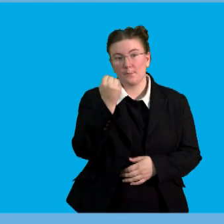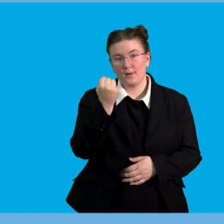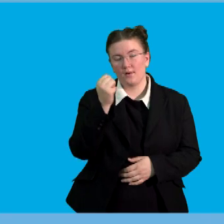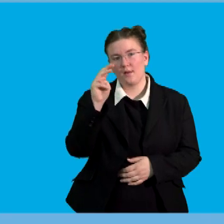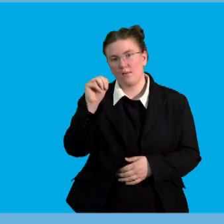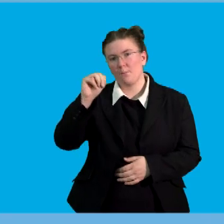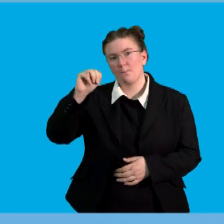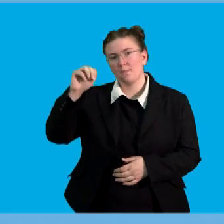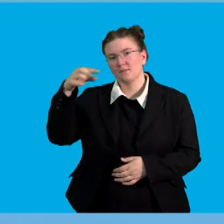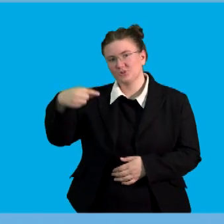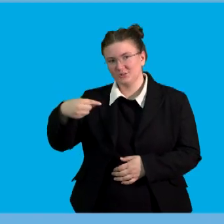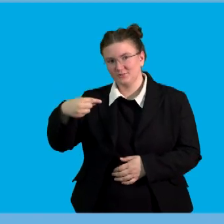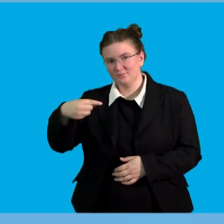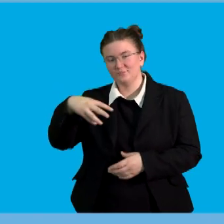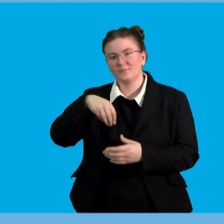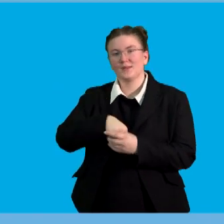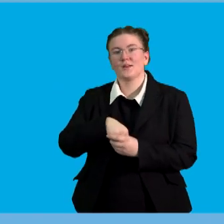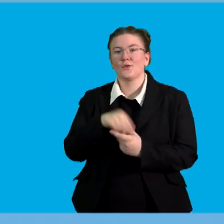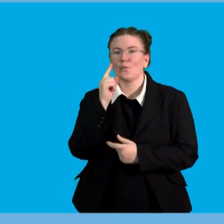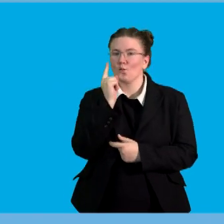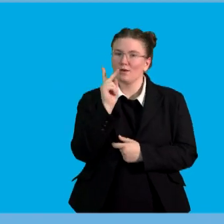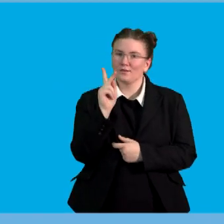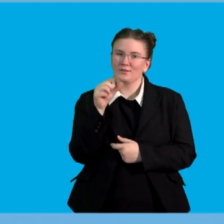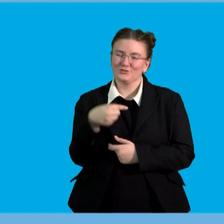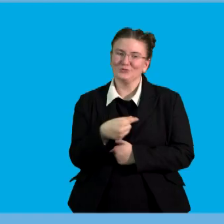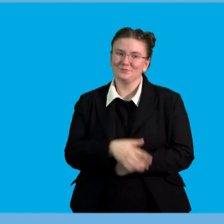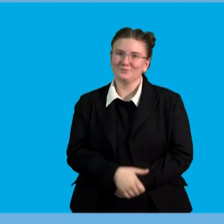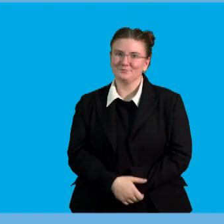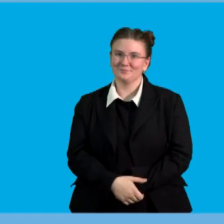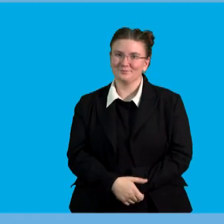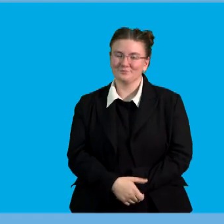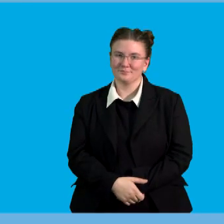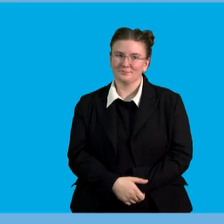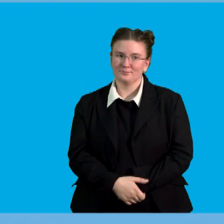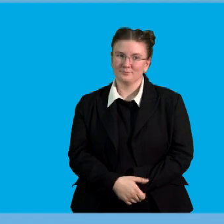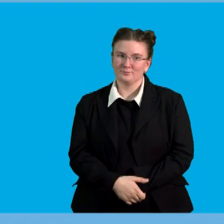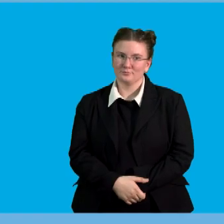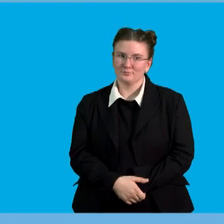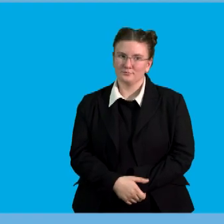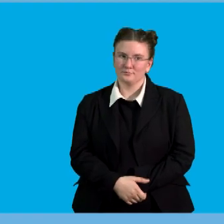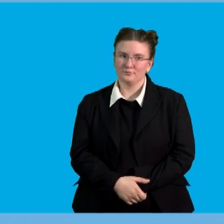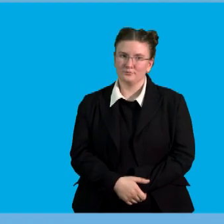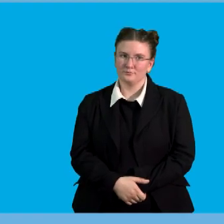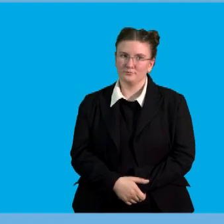So we have 1 million milligrams in a kilogram. Right.